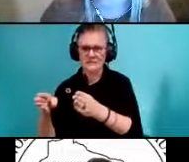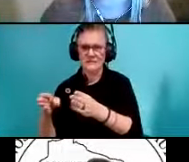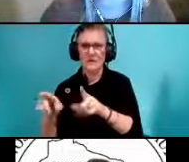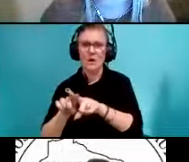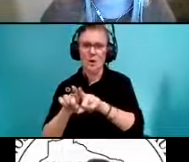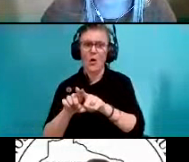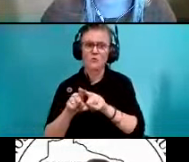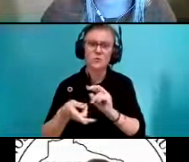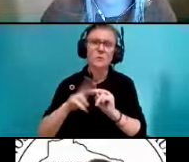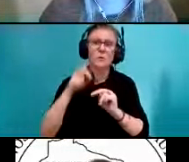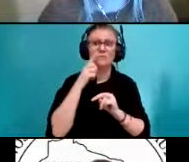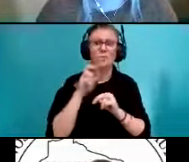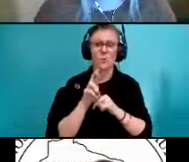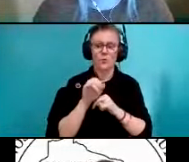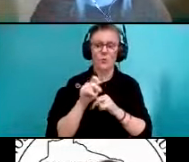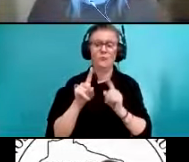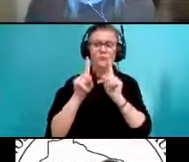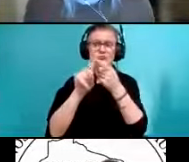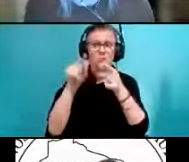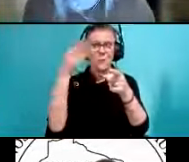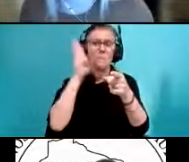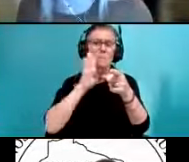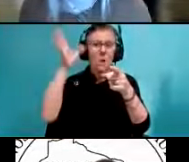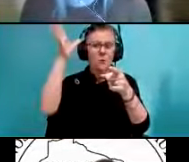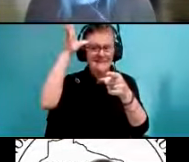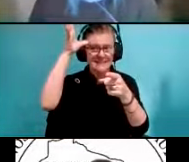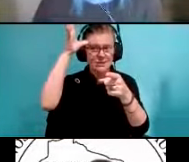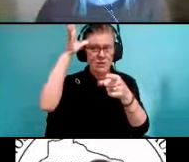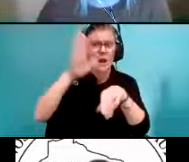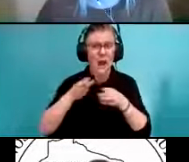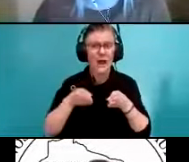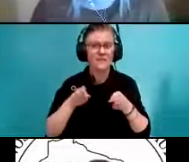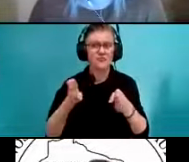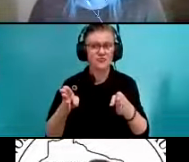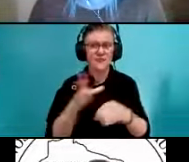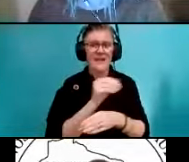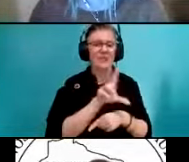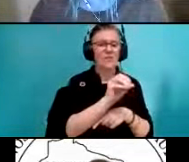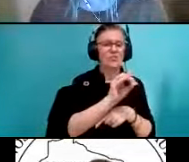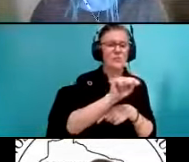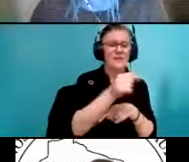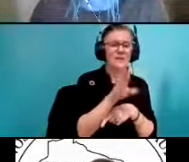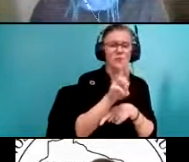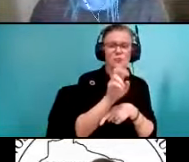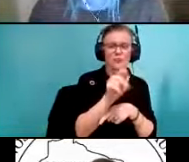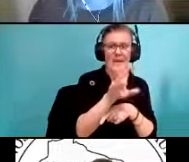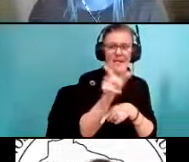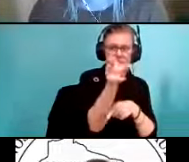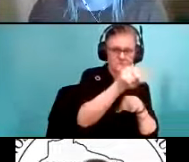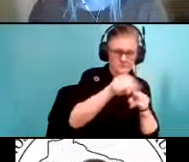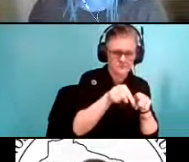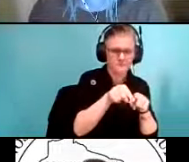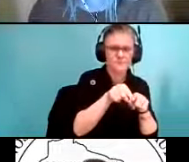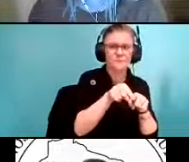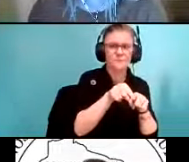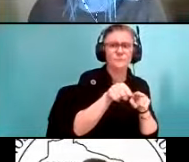the route option to Brown Deer, both on street and via the 30th Street rail corridor, and